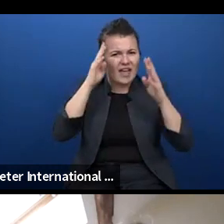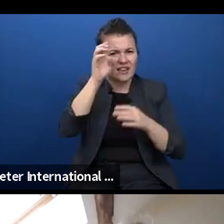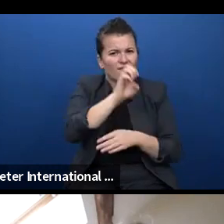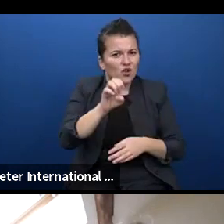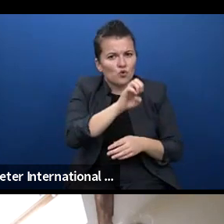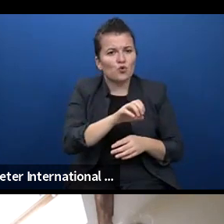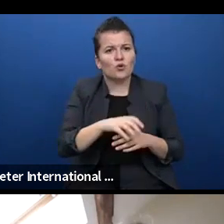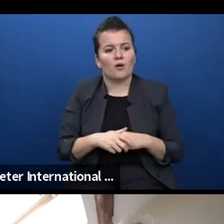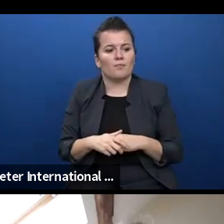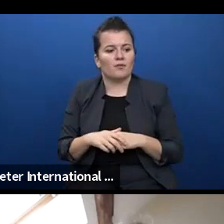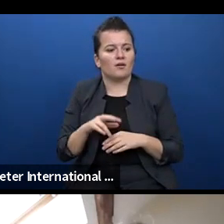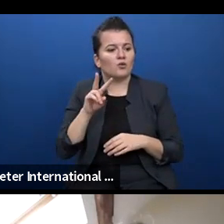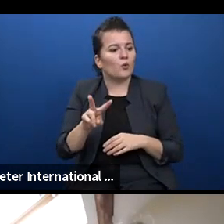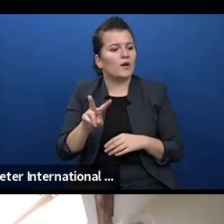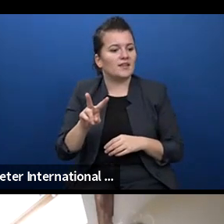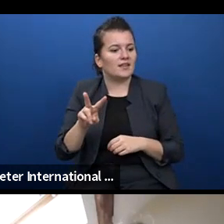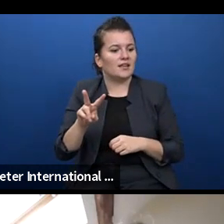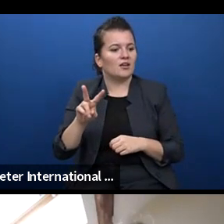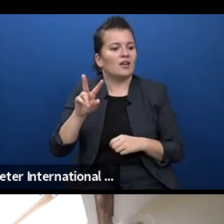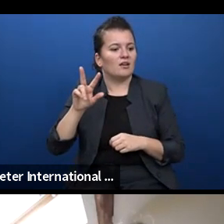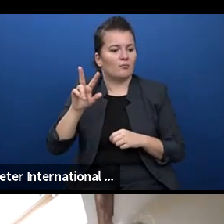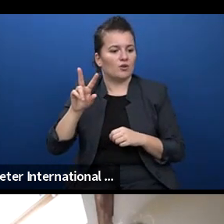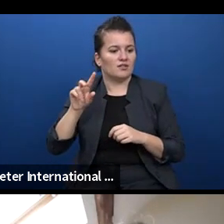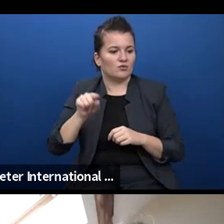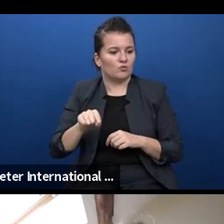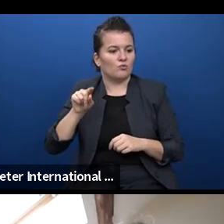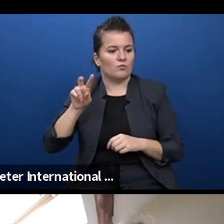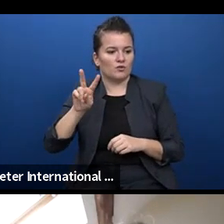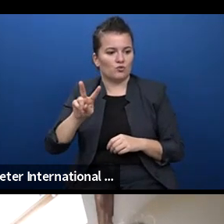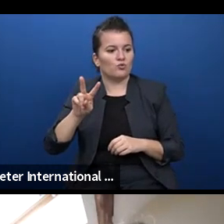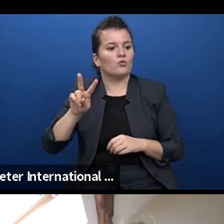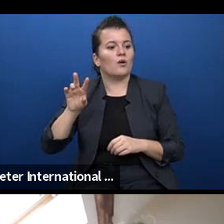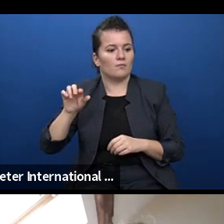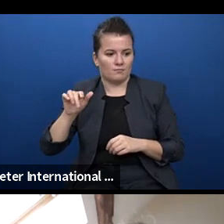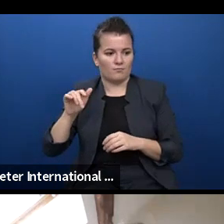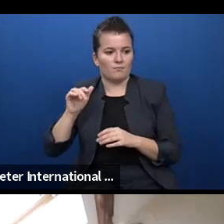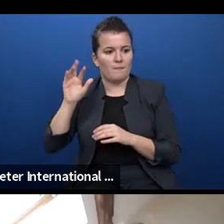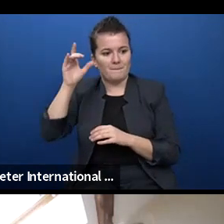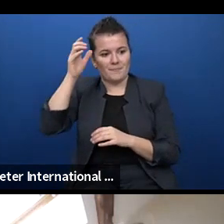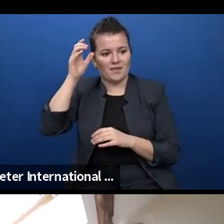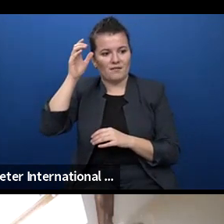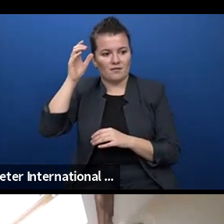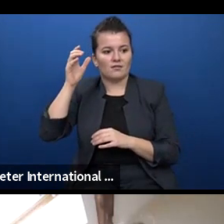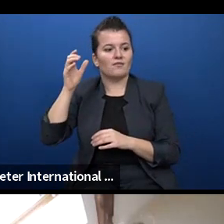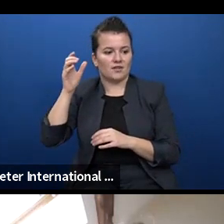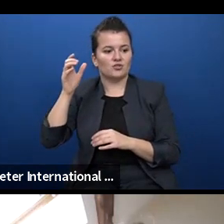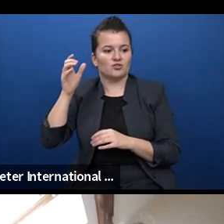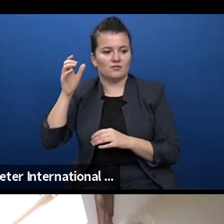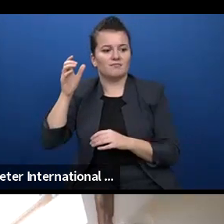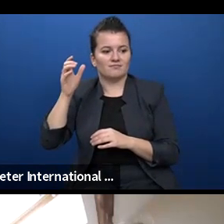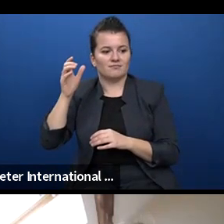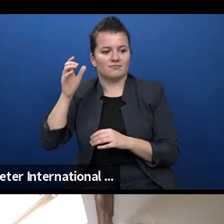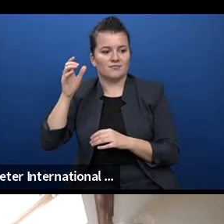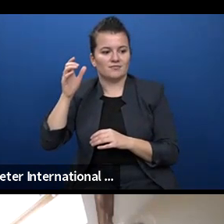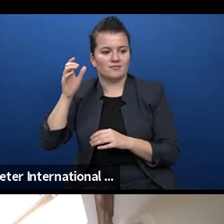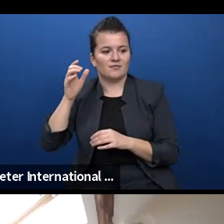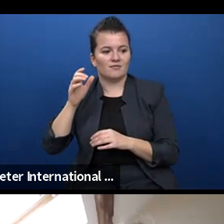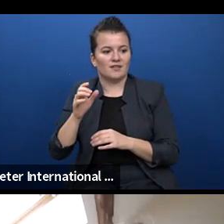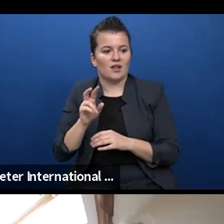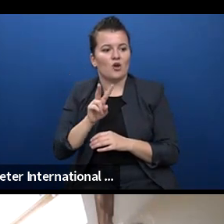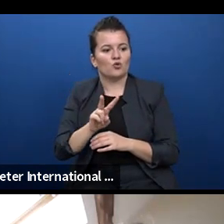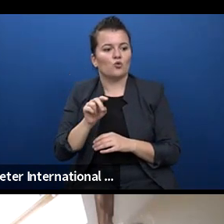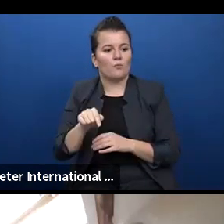for the Erasmus program. This is great news. We are still fighting to get the possibility for